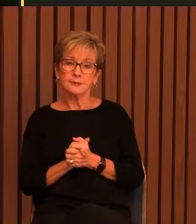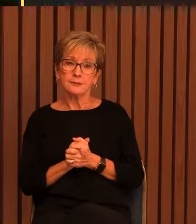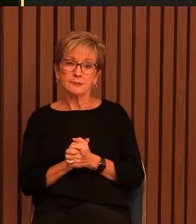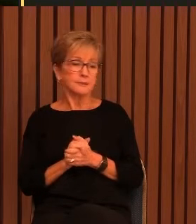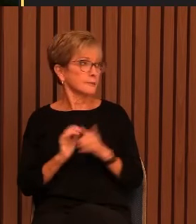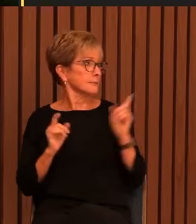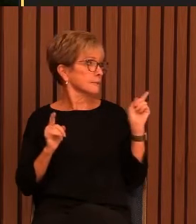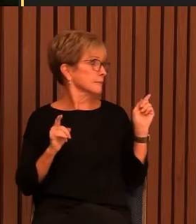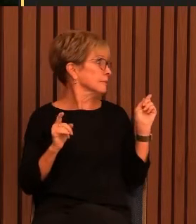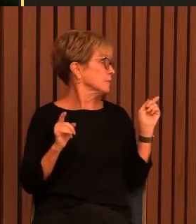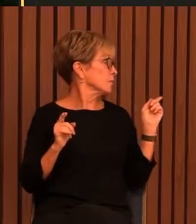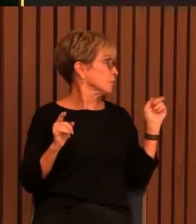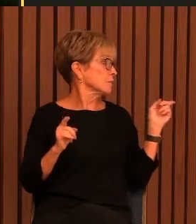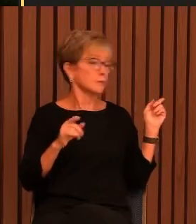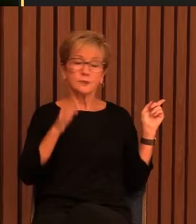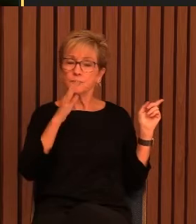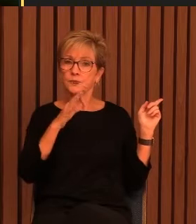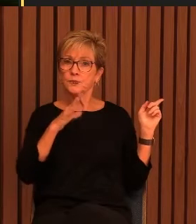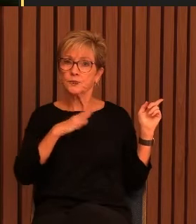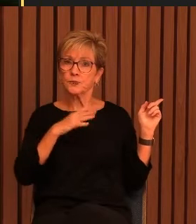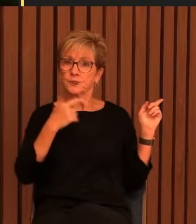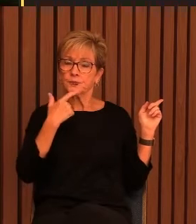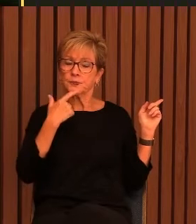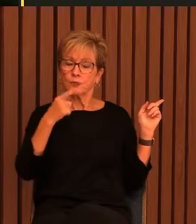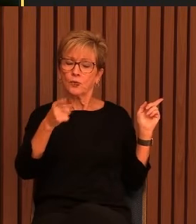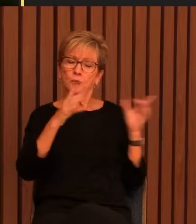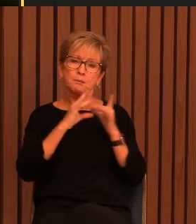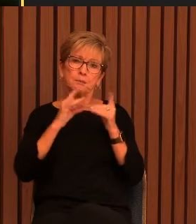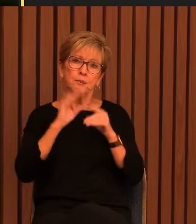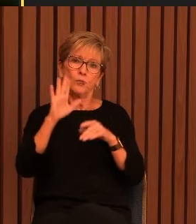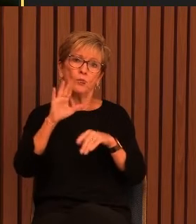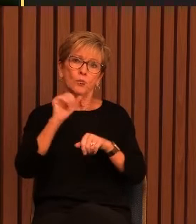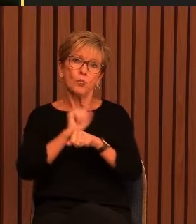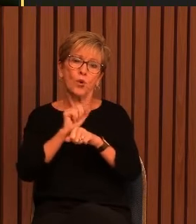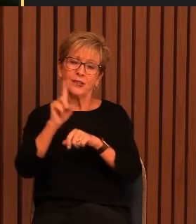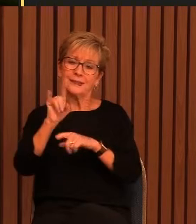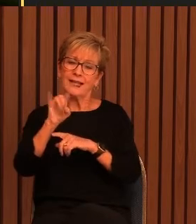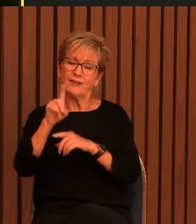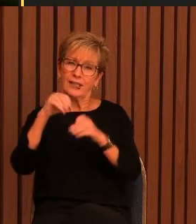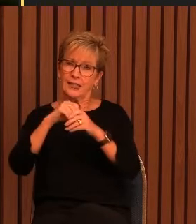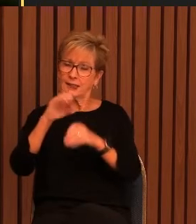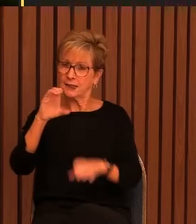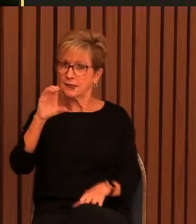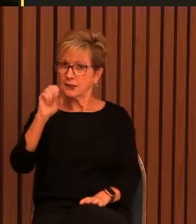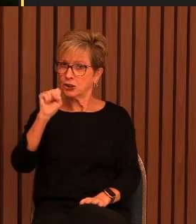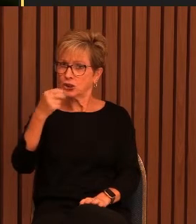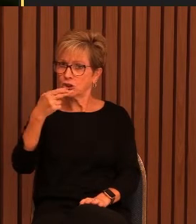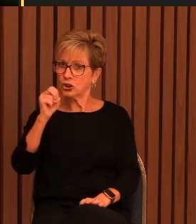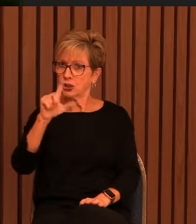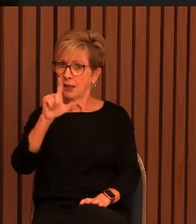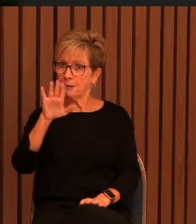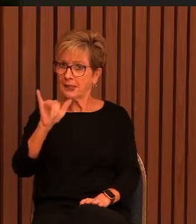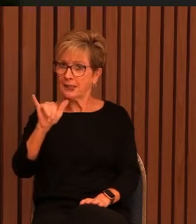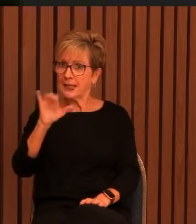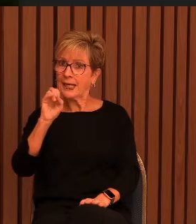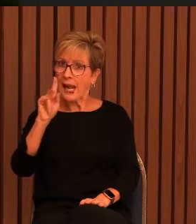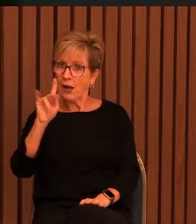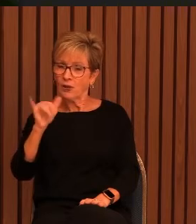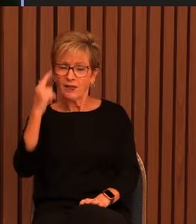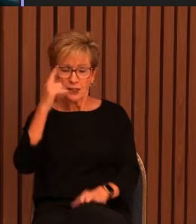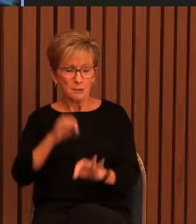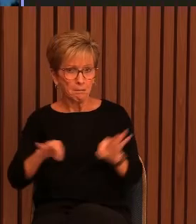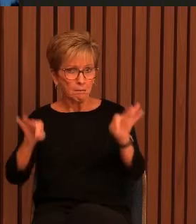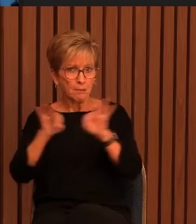David, you mentioned the work in Shelby County and in other counties across the state. And I think it's really important, as you